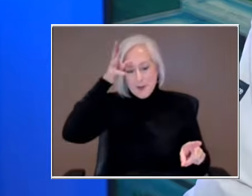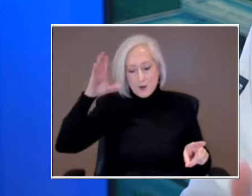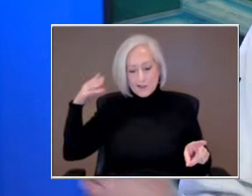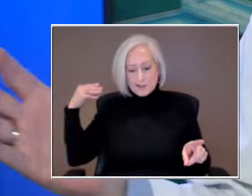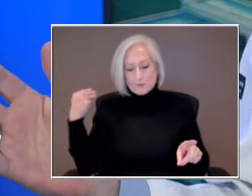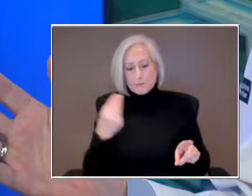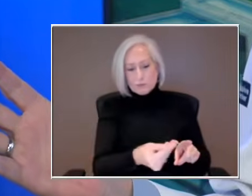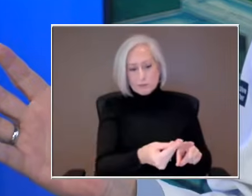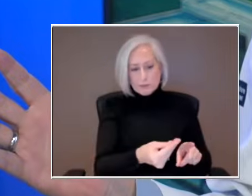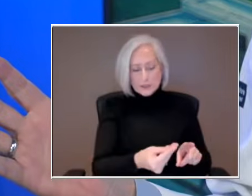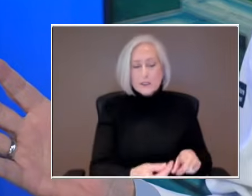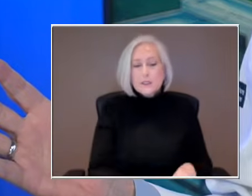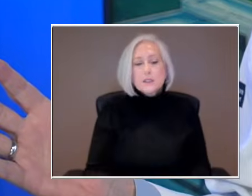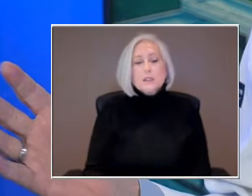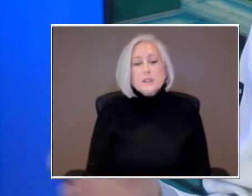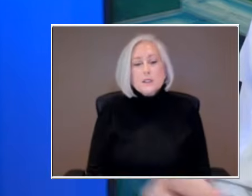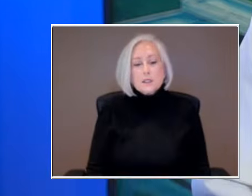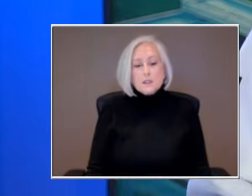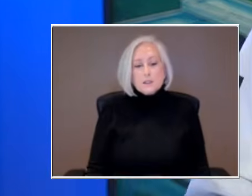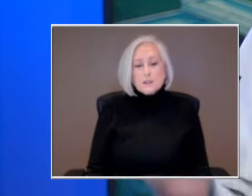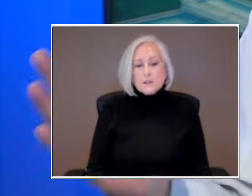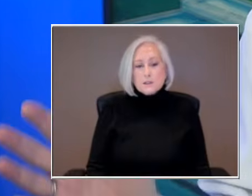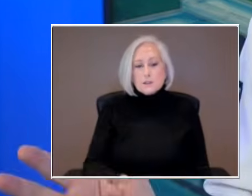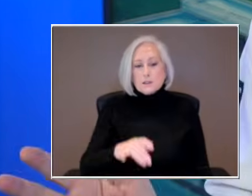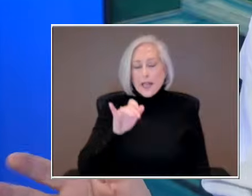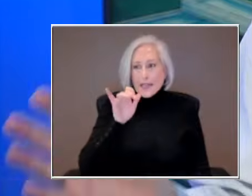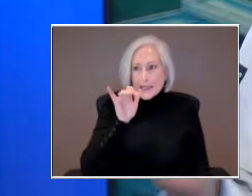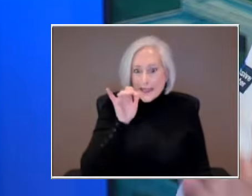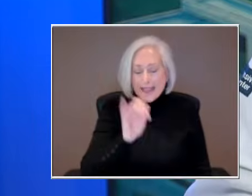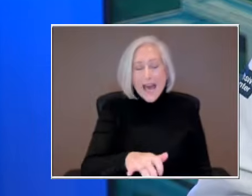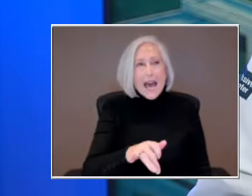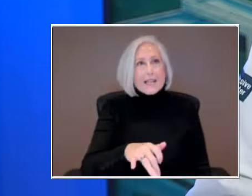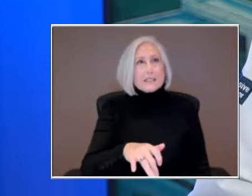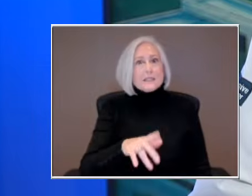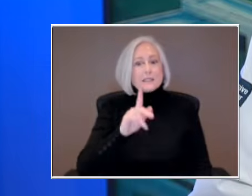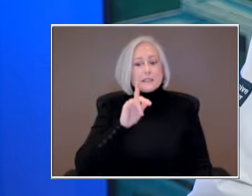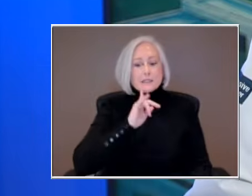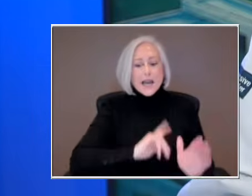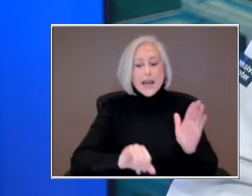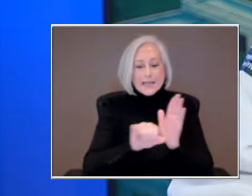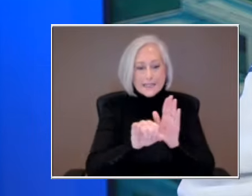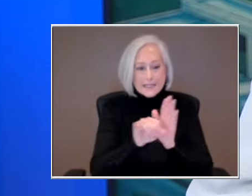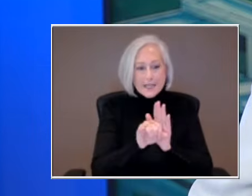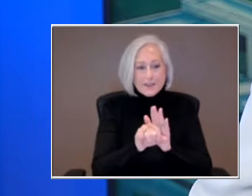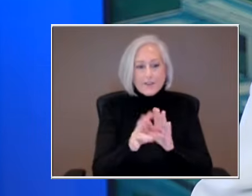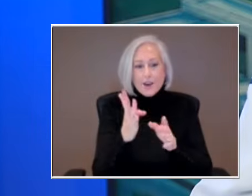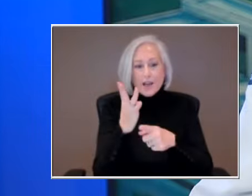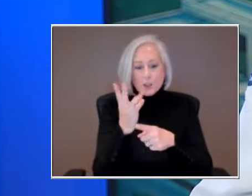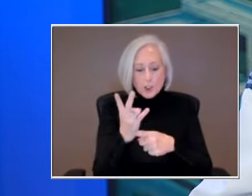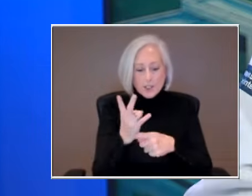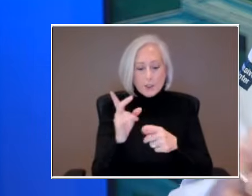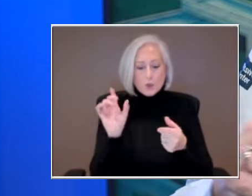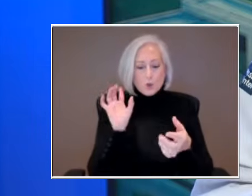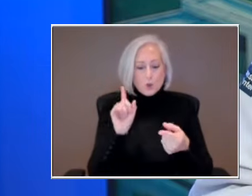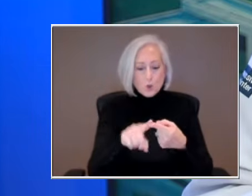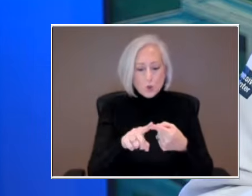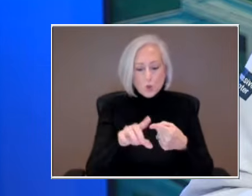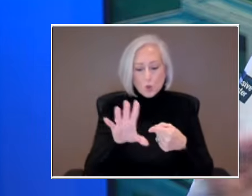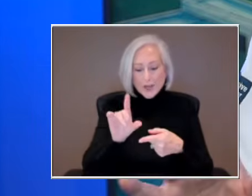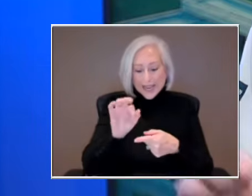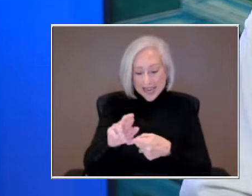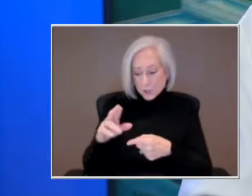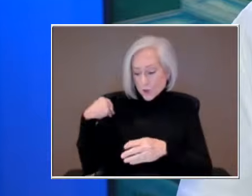because that world is exploding. Sure. Identifying genes that are associated with certain cancers that may be inheritable, that